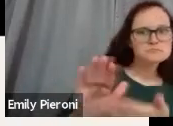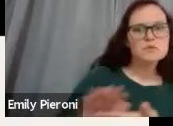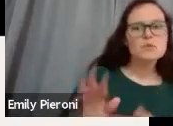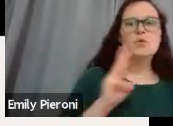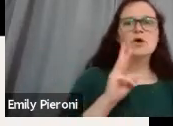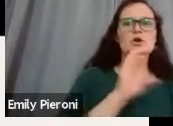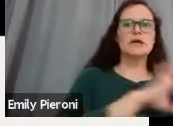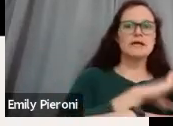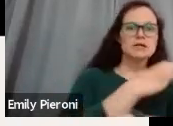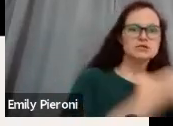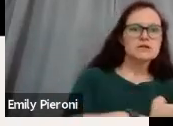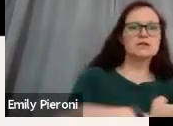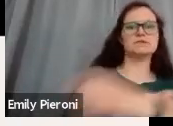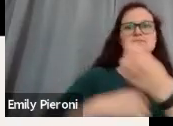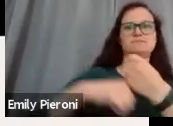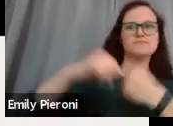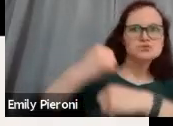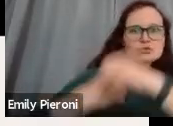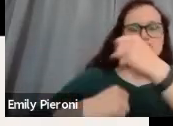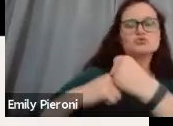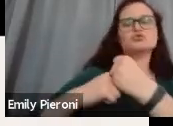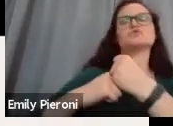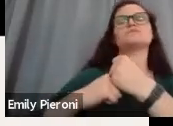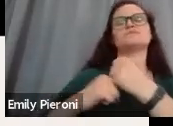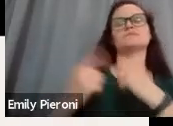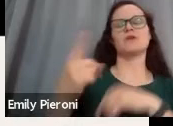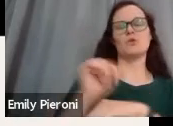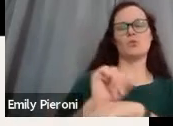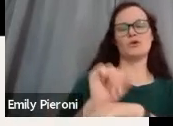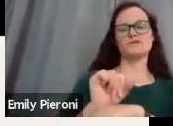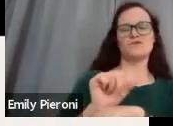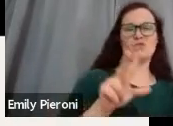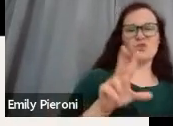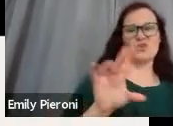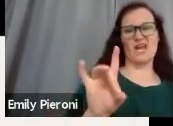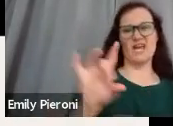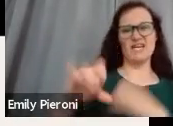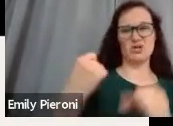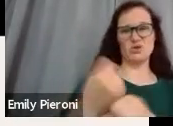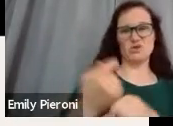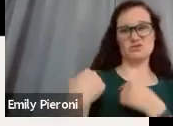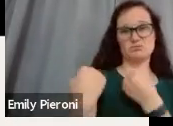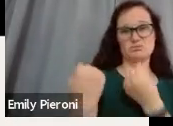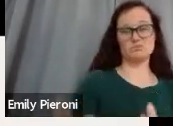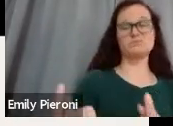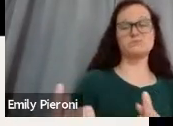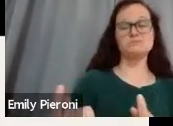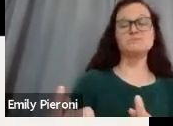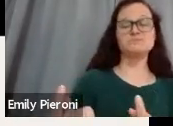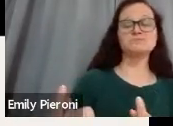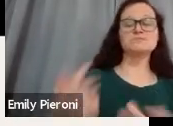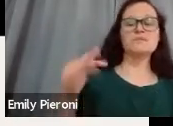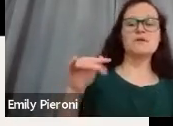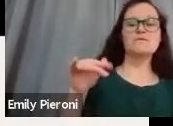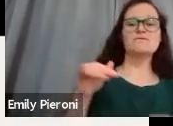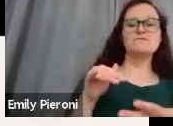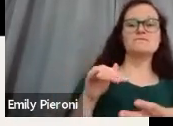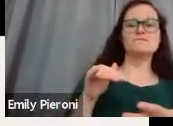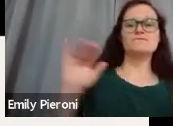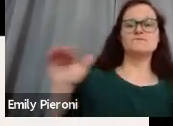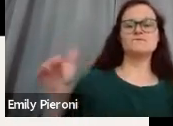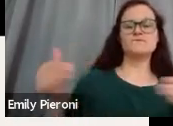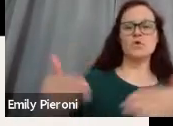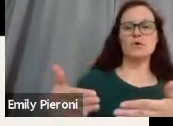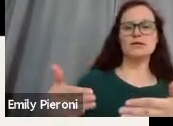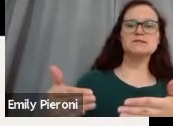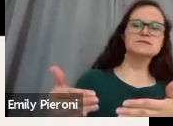infrastructure resiliency research, where he worked for 38 years. His focus in the past 2 decades has been in the